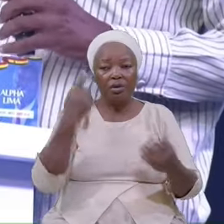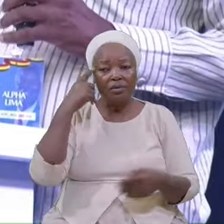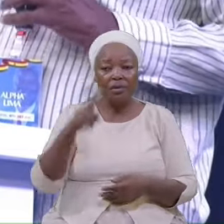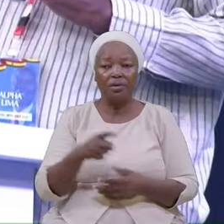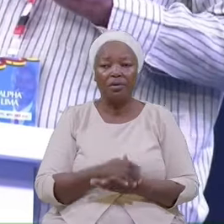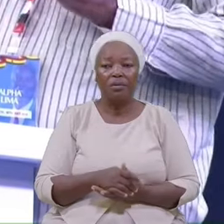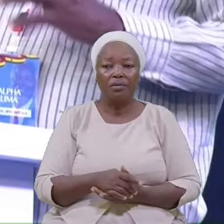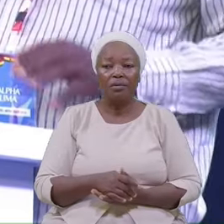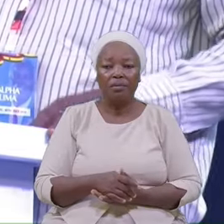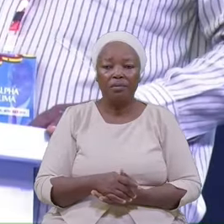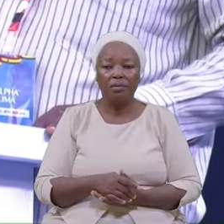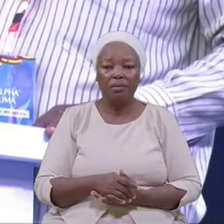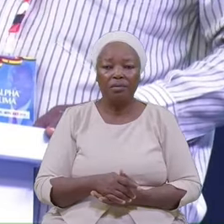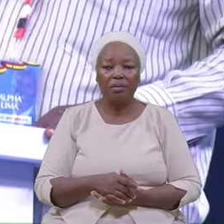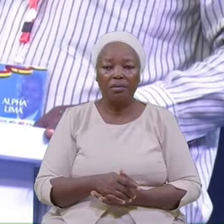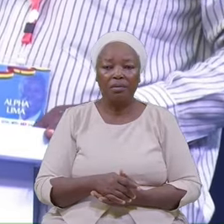Counselors,